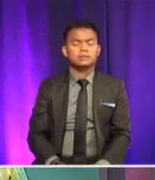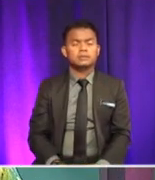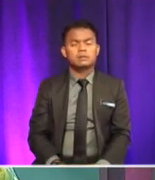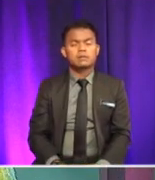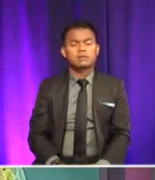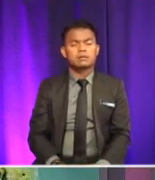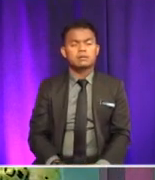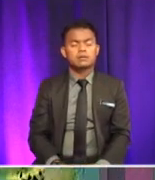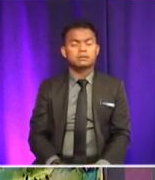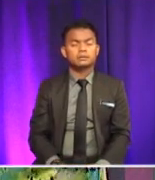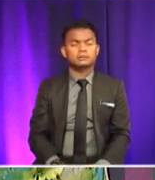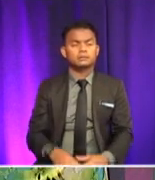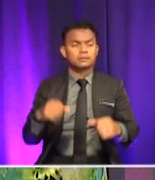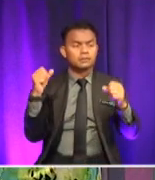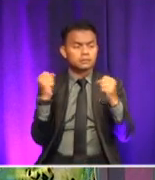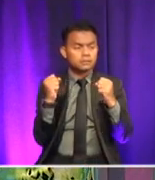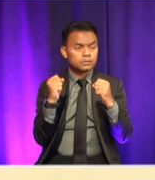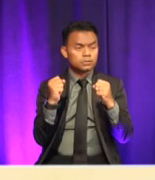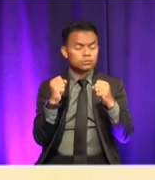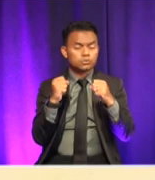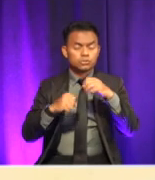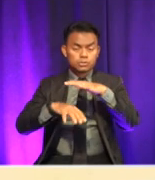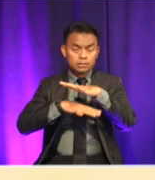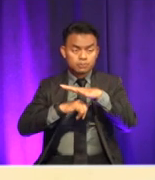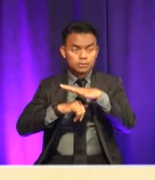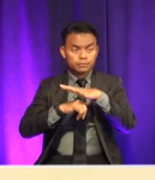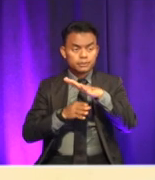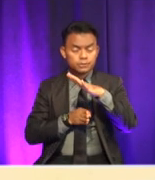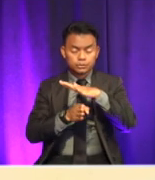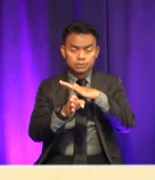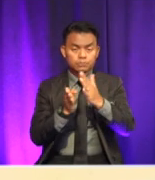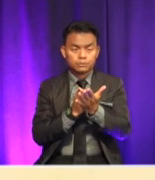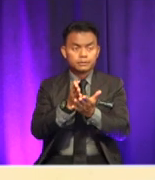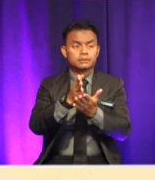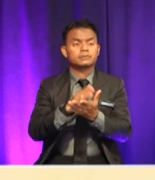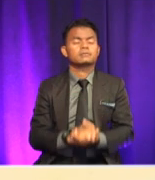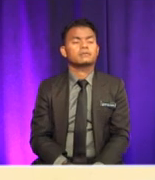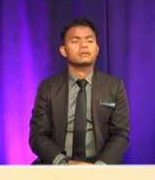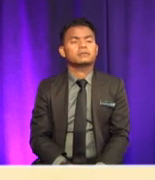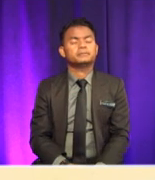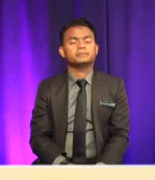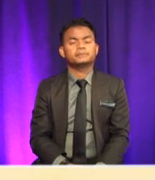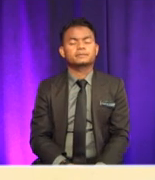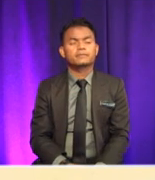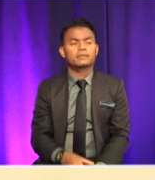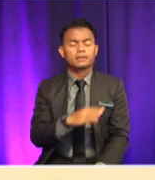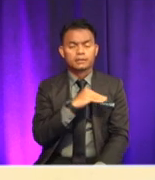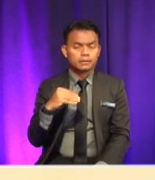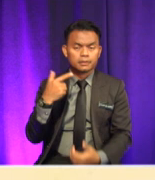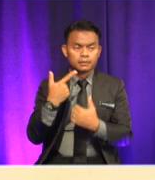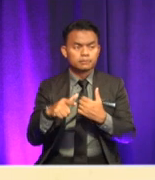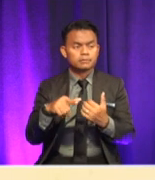the word coal, you have the submarine, you have the spotlights, you have Lani finding herself comfort, but then being interrogated